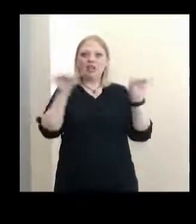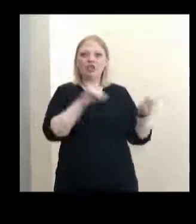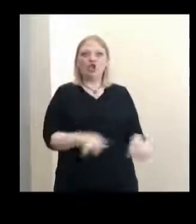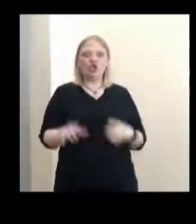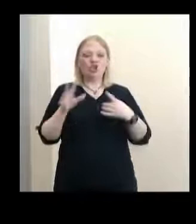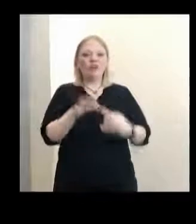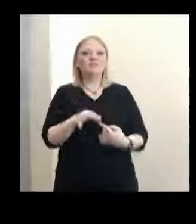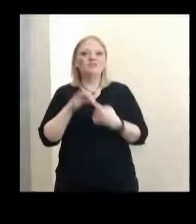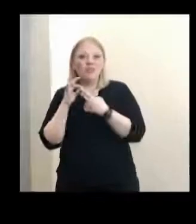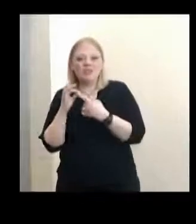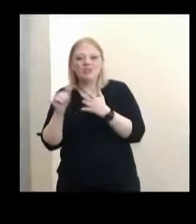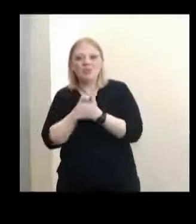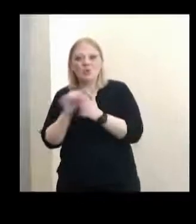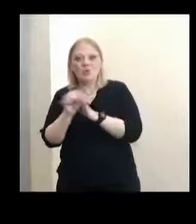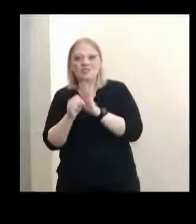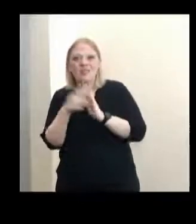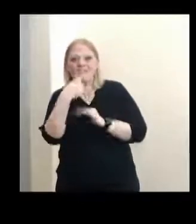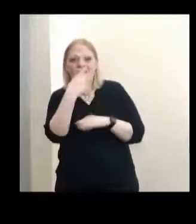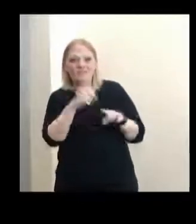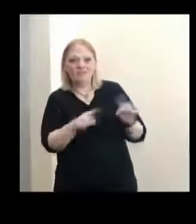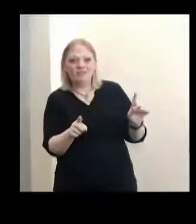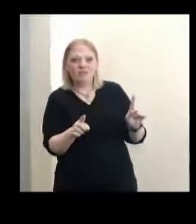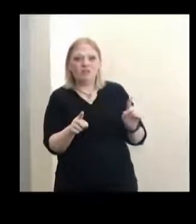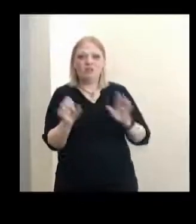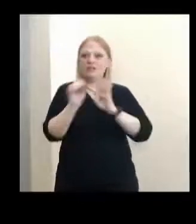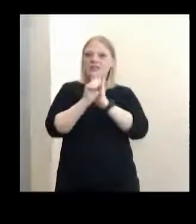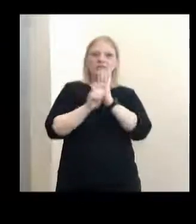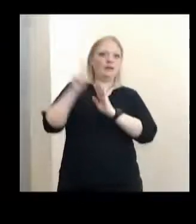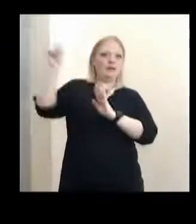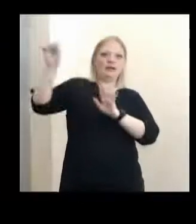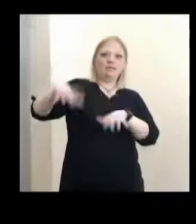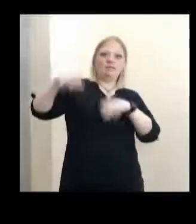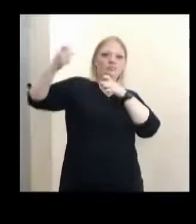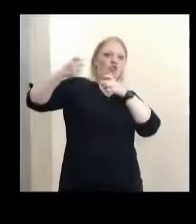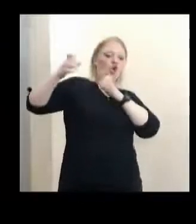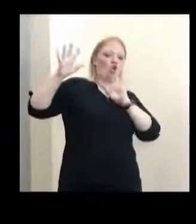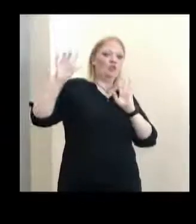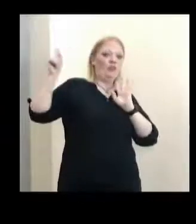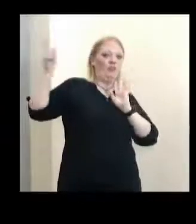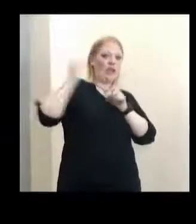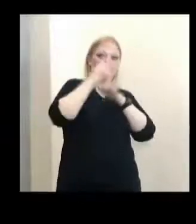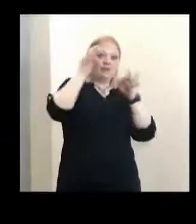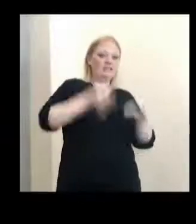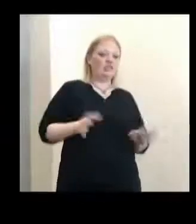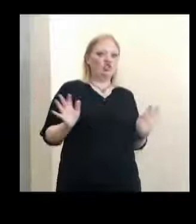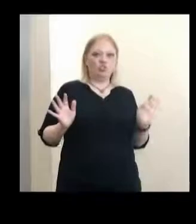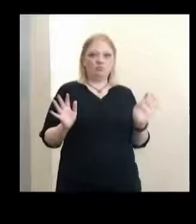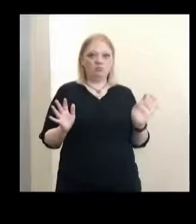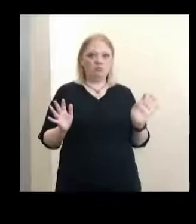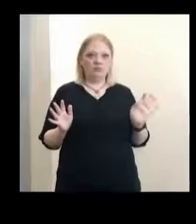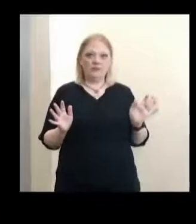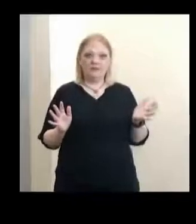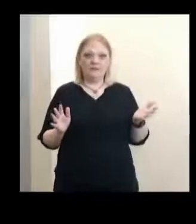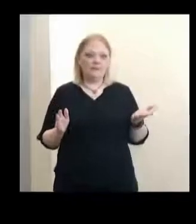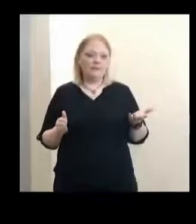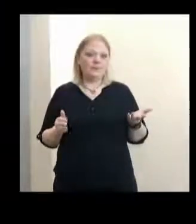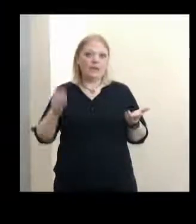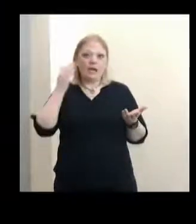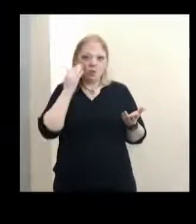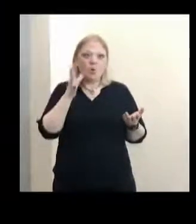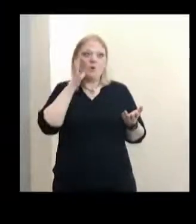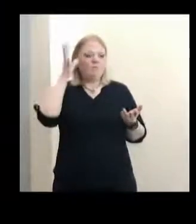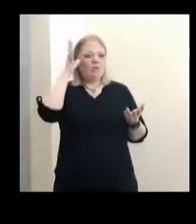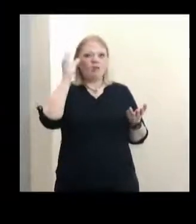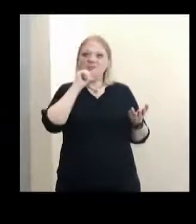different. So New York State is in charge. New York State makes the determination. I know there are parents that aren't